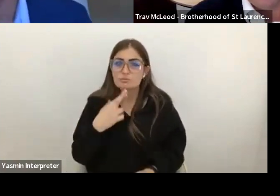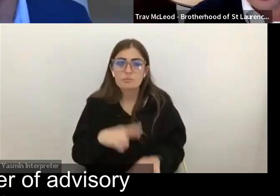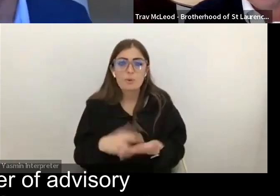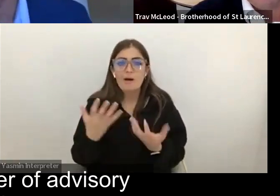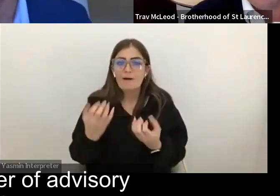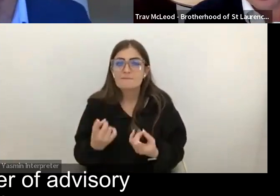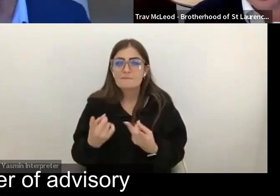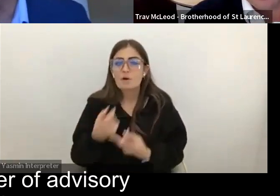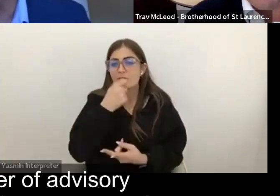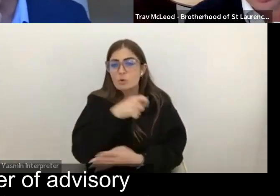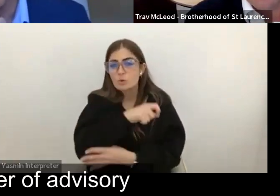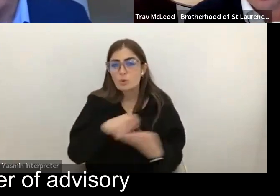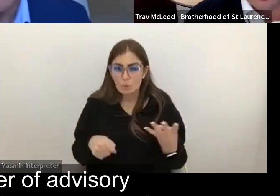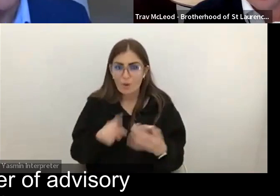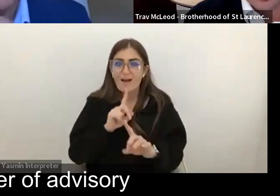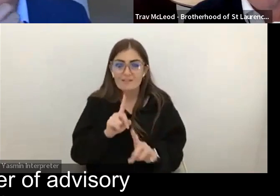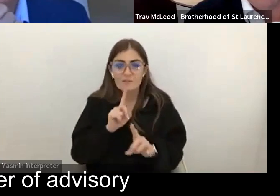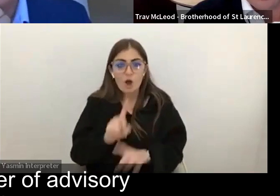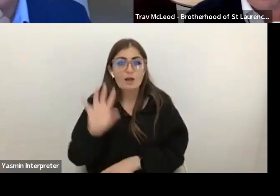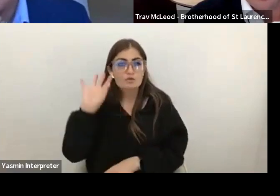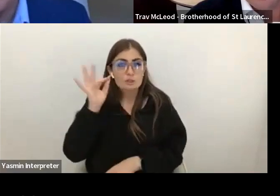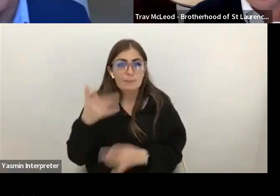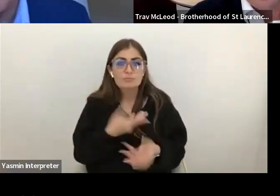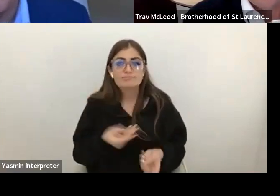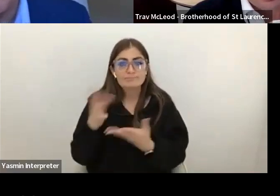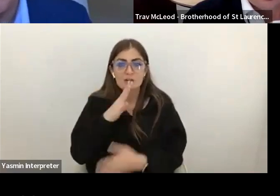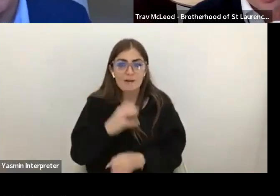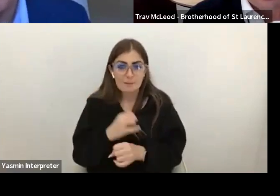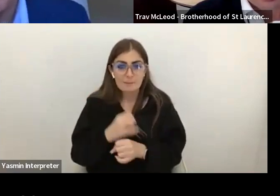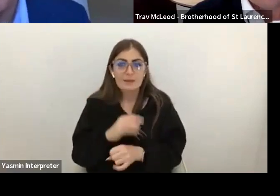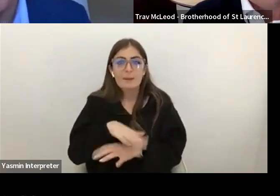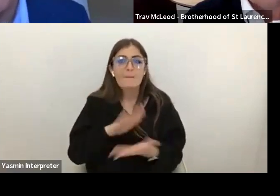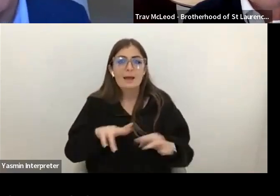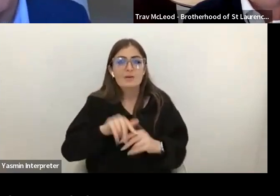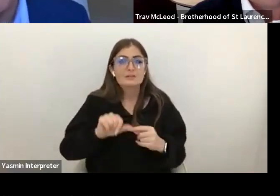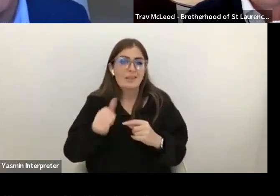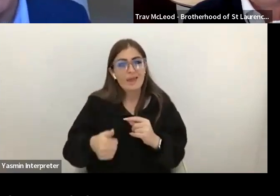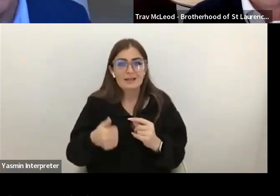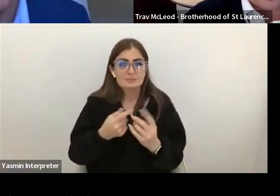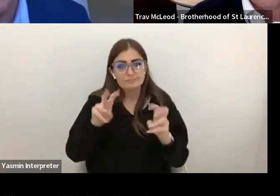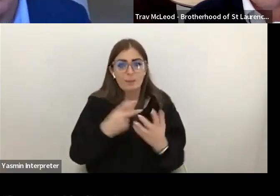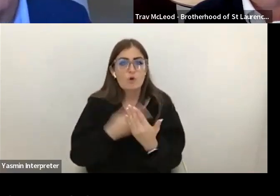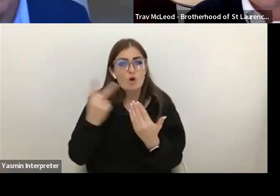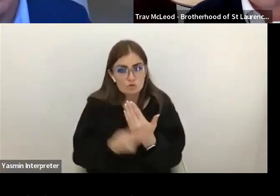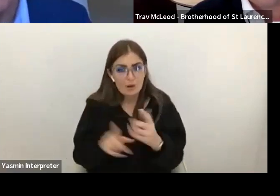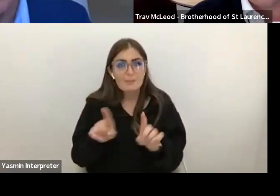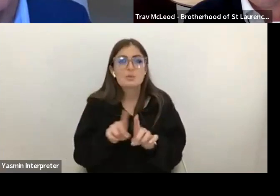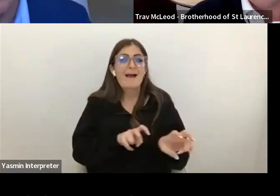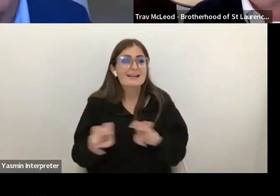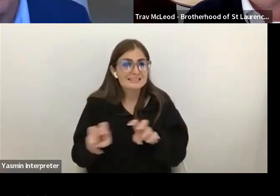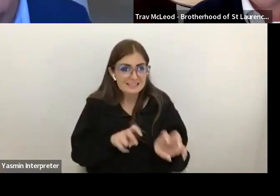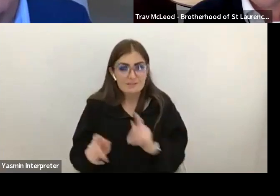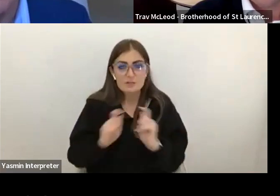from a number of advisory committees to the government about the Parents Next program, and particularly the activity test. And